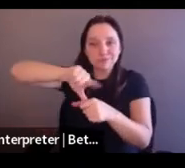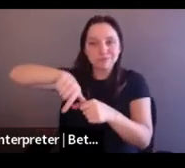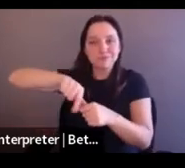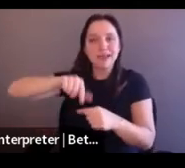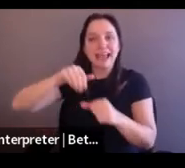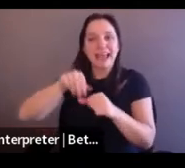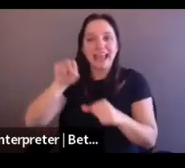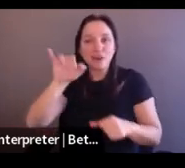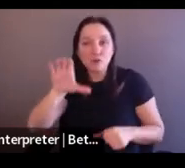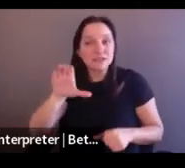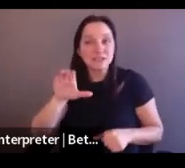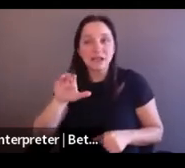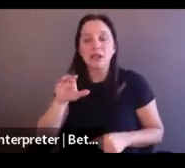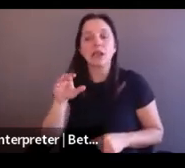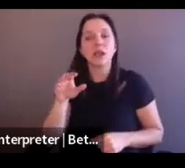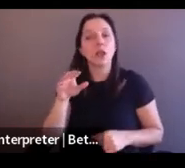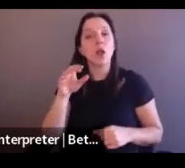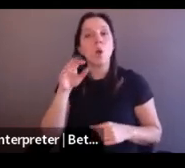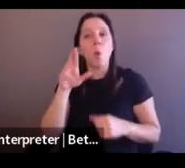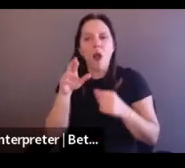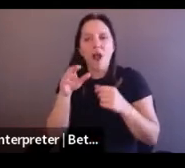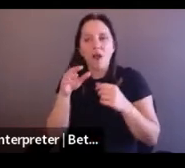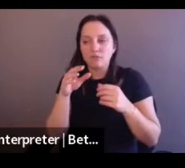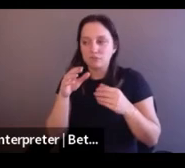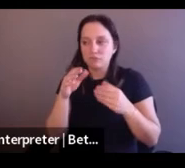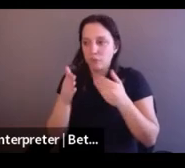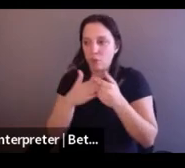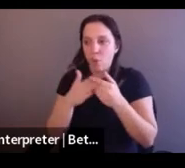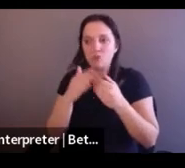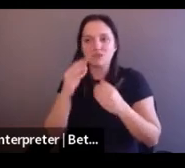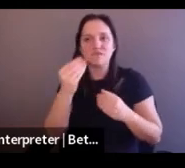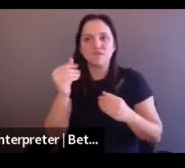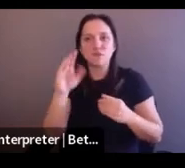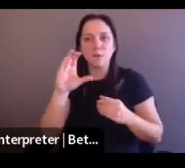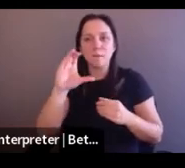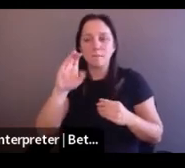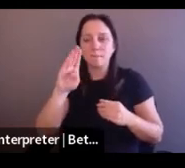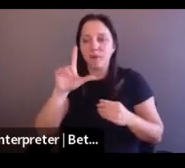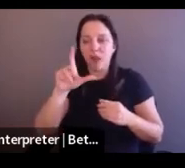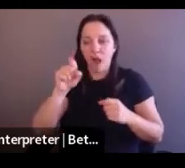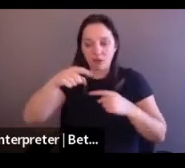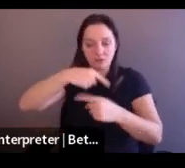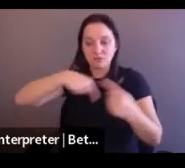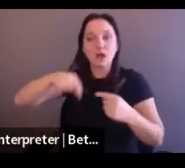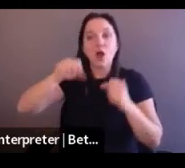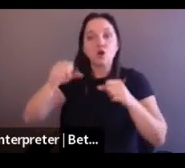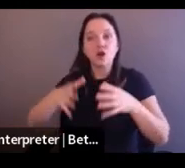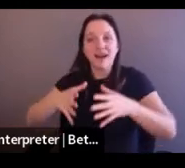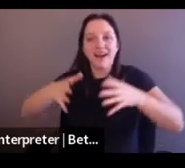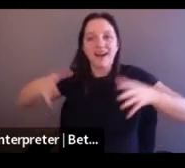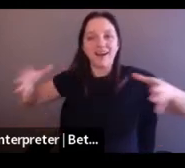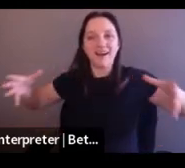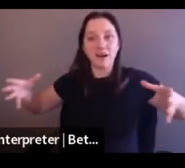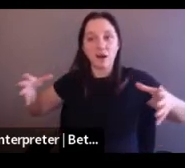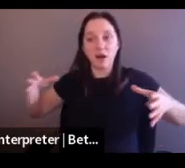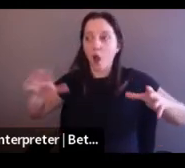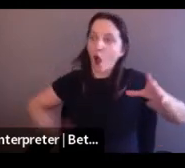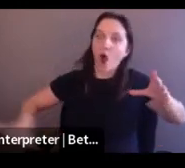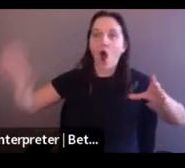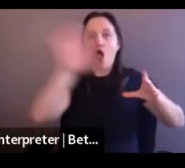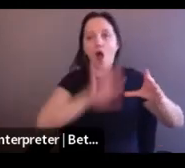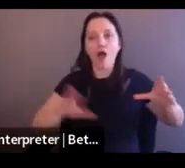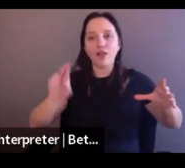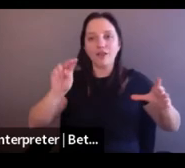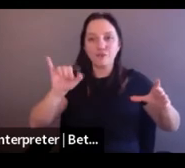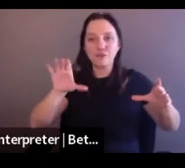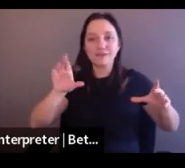and further boroughs that were able to, you know, engage and get involved in different ways. So yes,